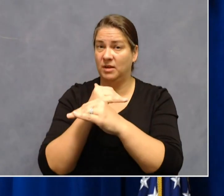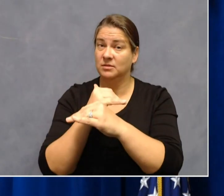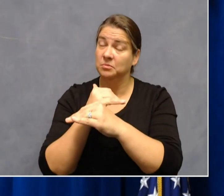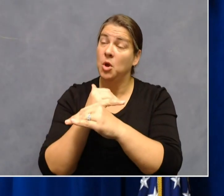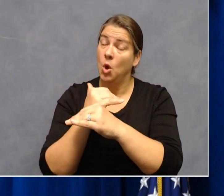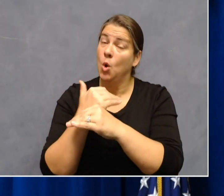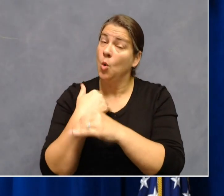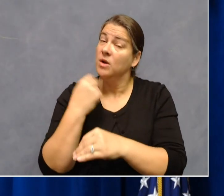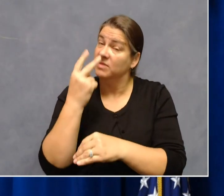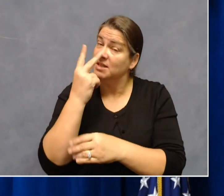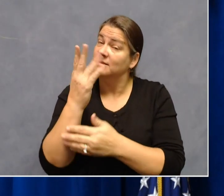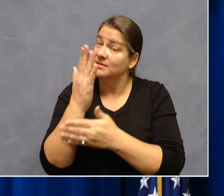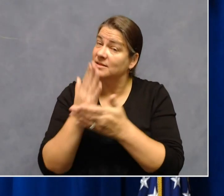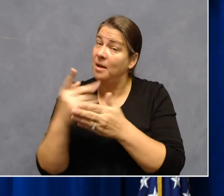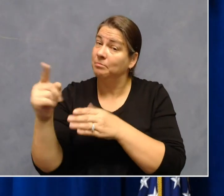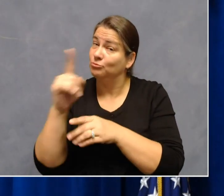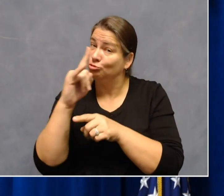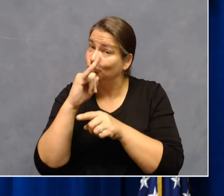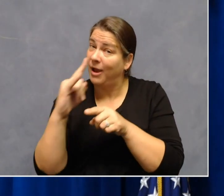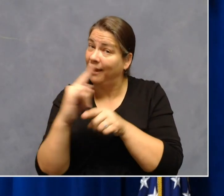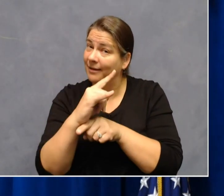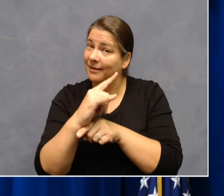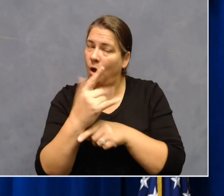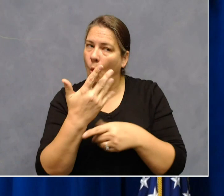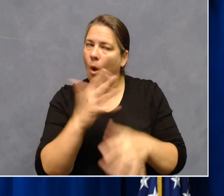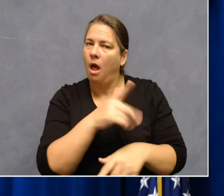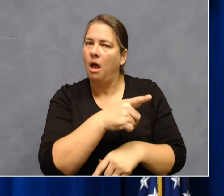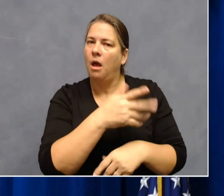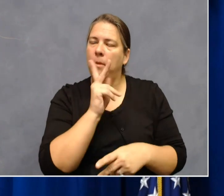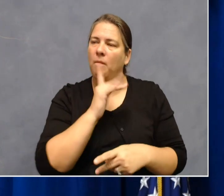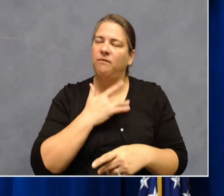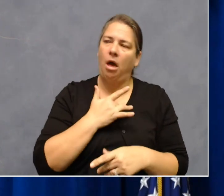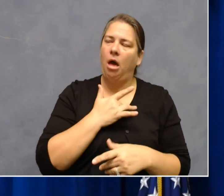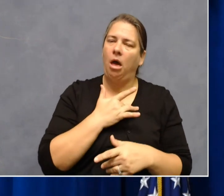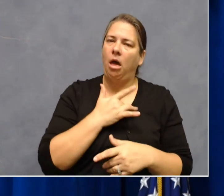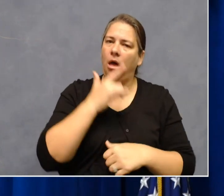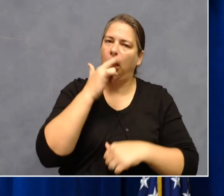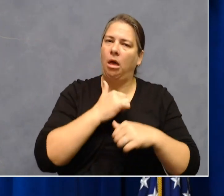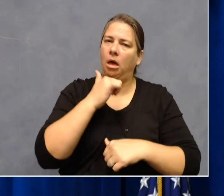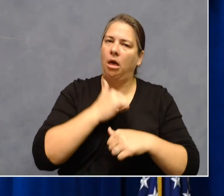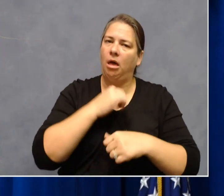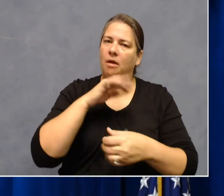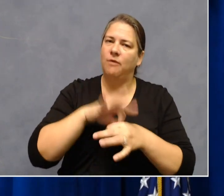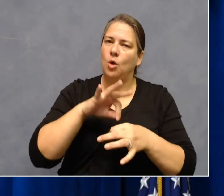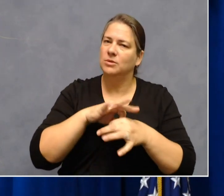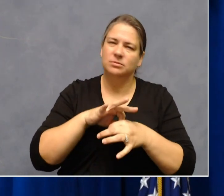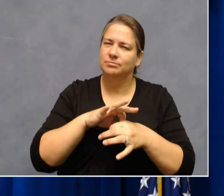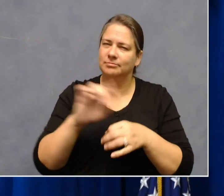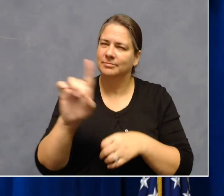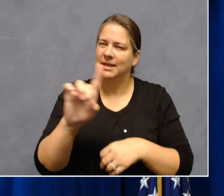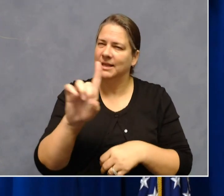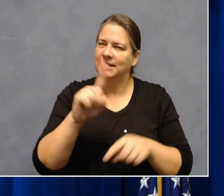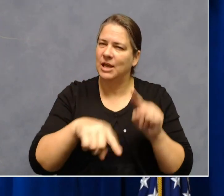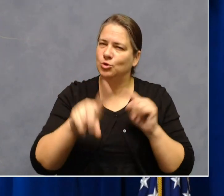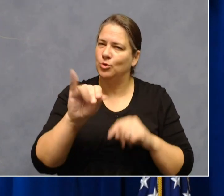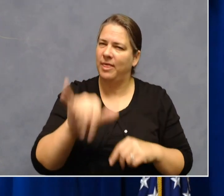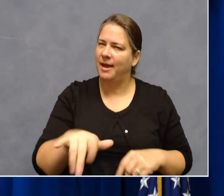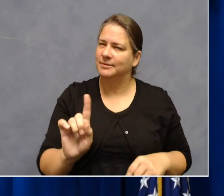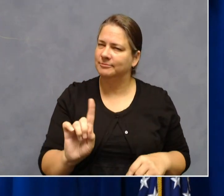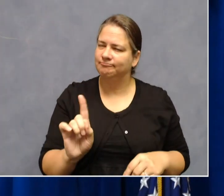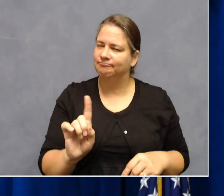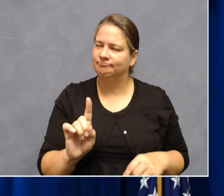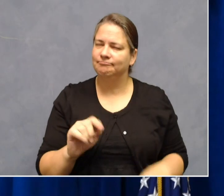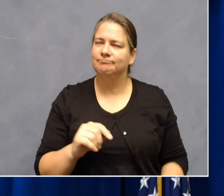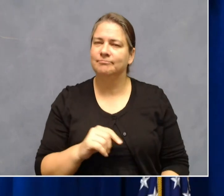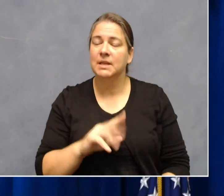voting. That is wrong, pure and simple. We're better than that. You can't be doing that. Melissa Patrick, Kentucky